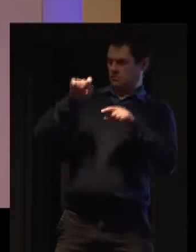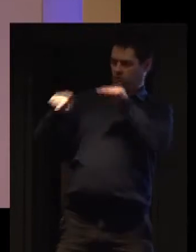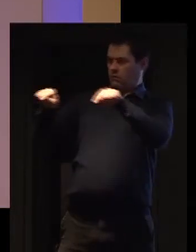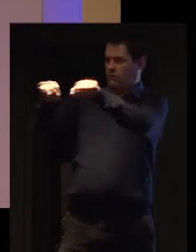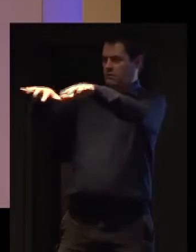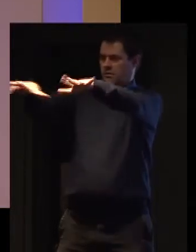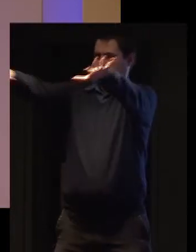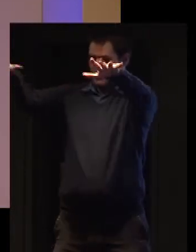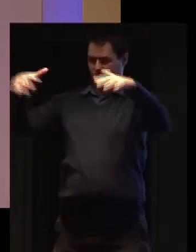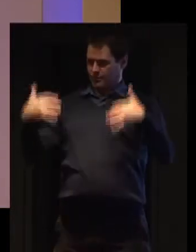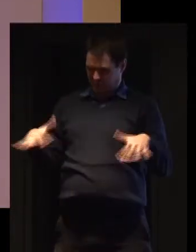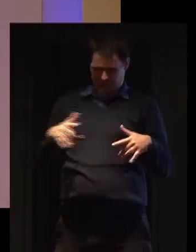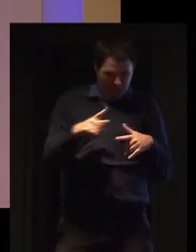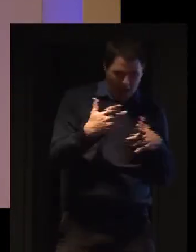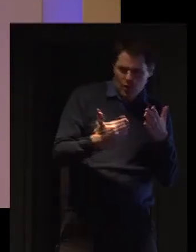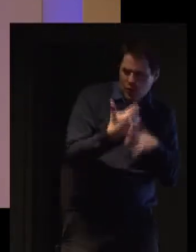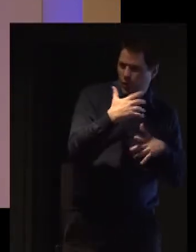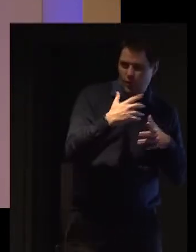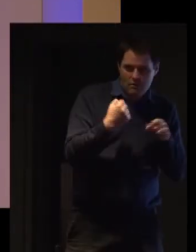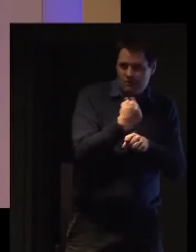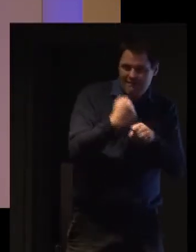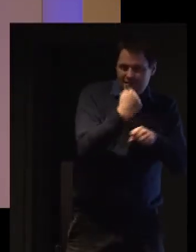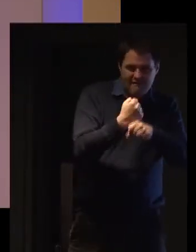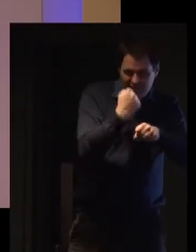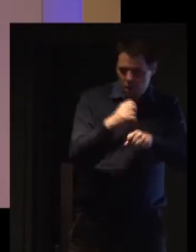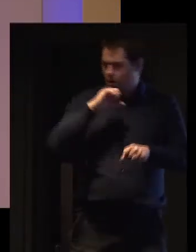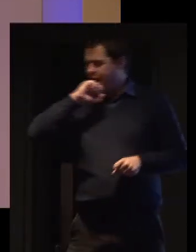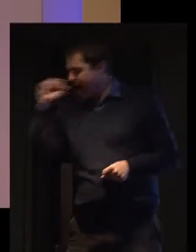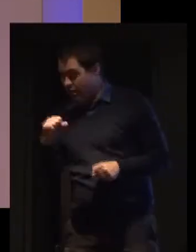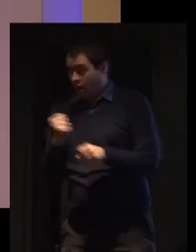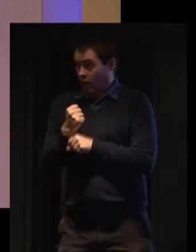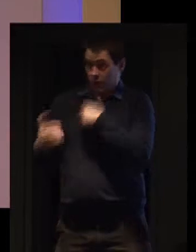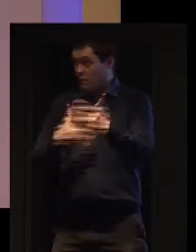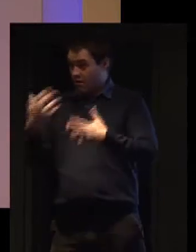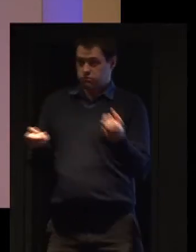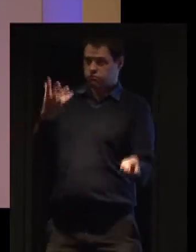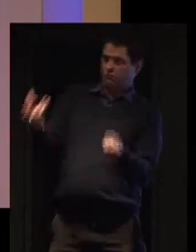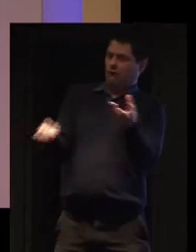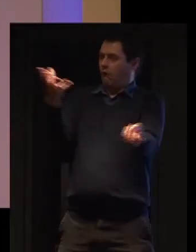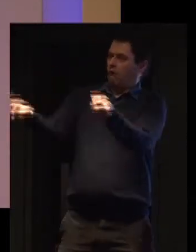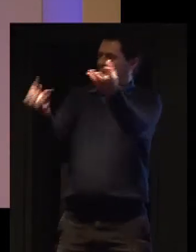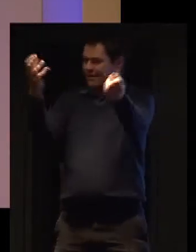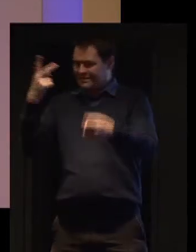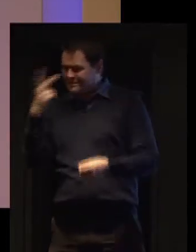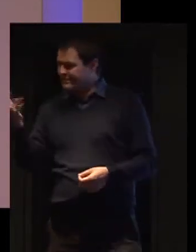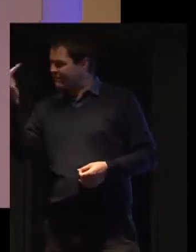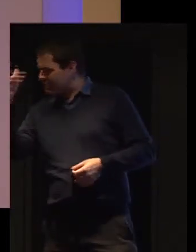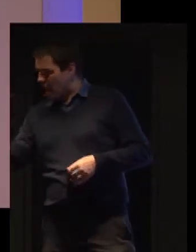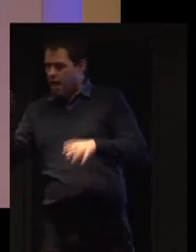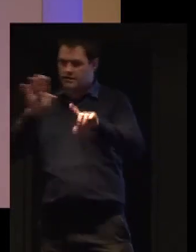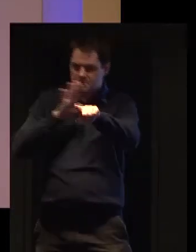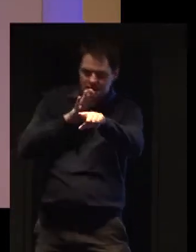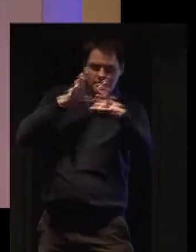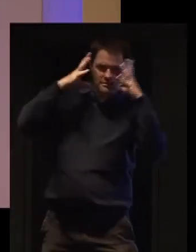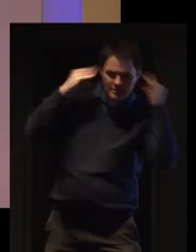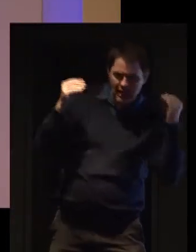ones and existing ones in the countries that I've been involved in Northern Ireland, Republic of Ireland, France, Belgium and Netherlands. And it's really